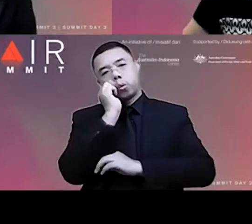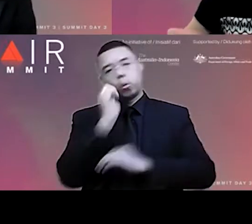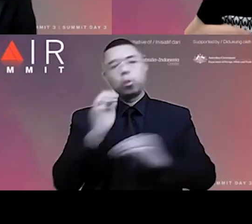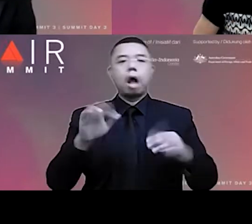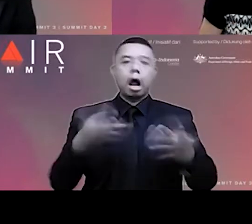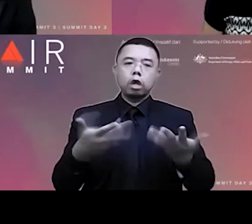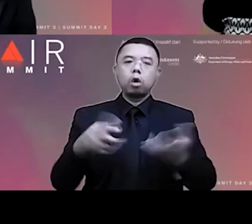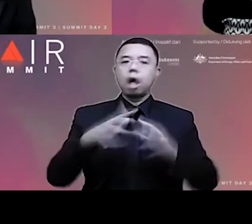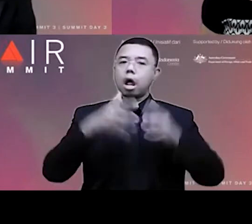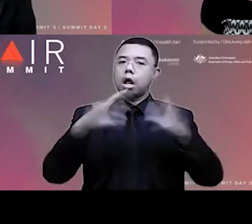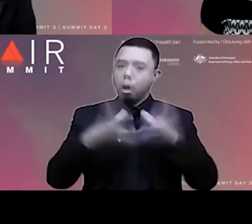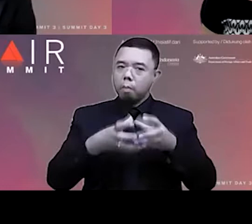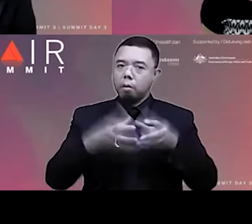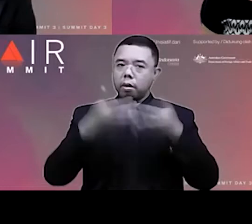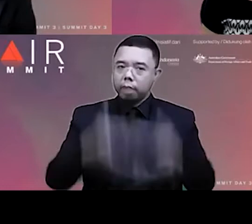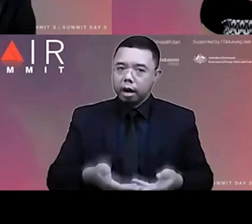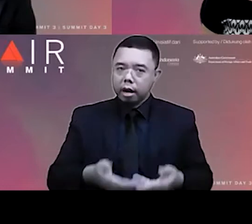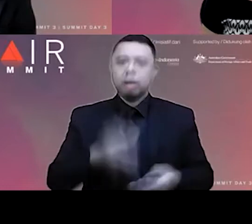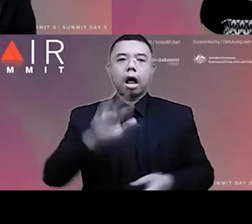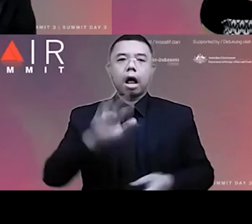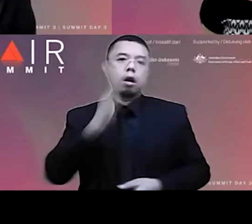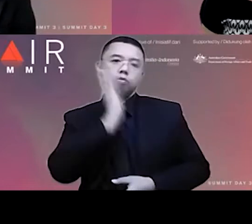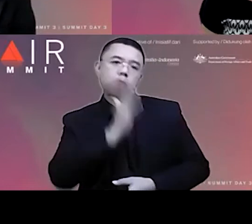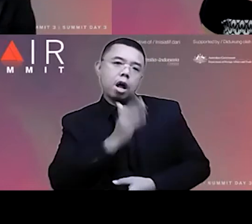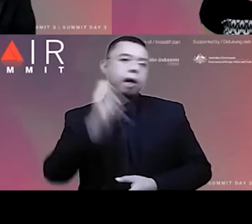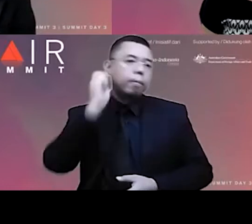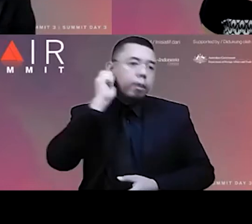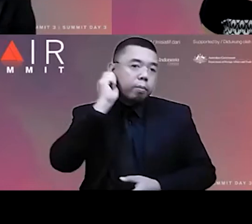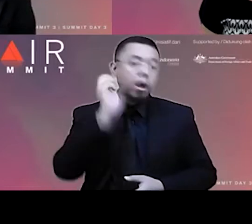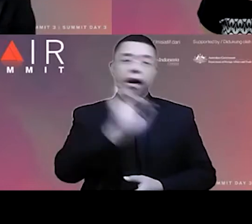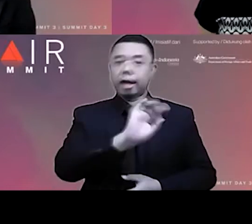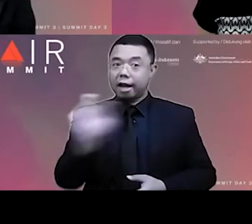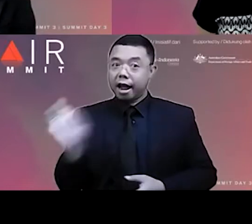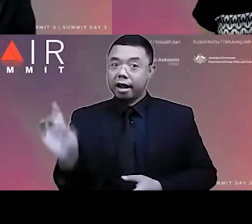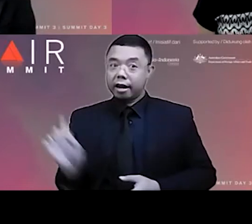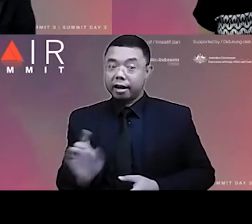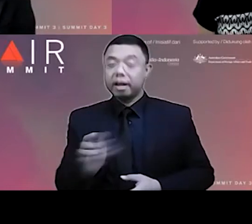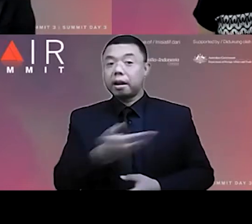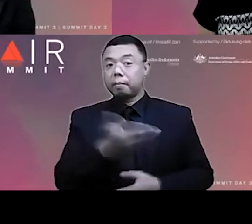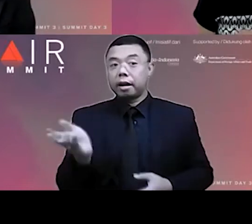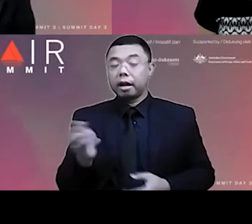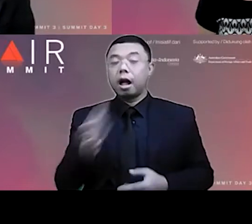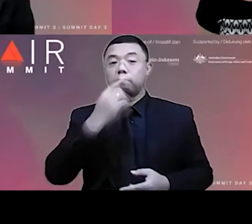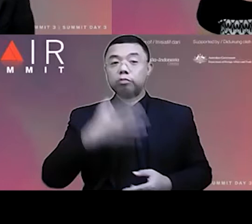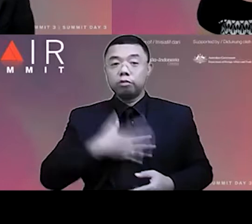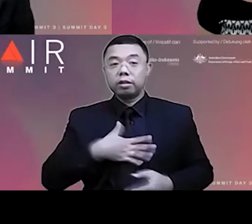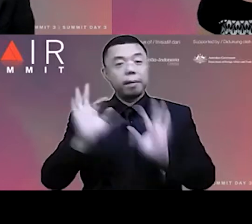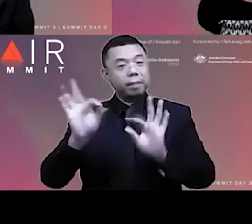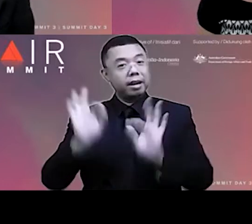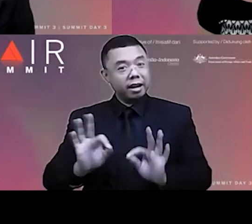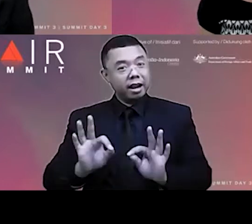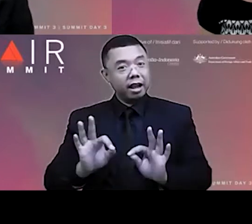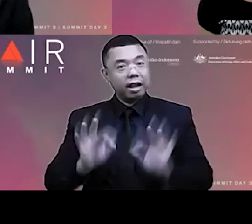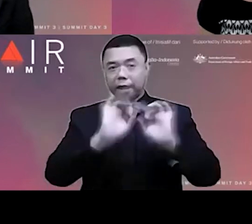women and lower education, with lower education and also low income in this region, is